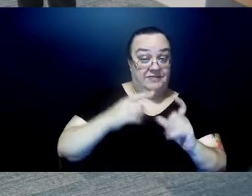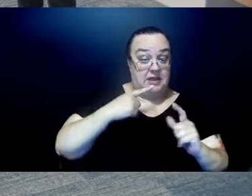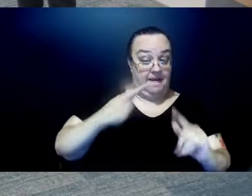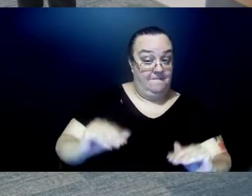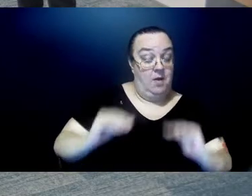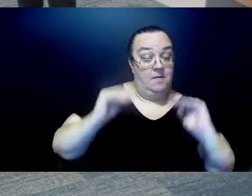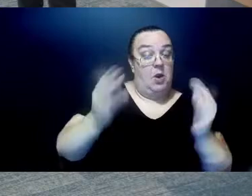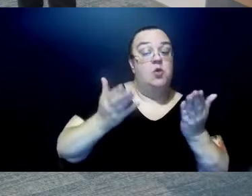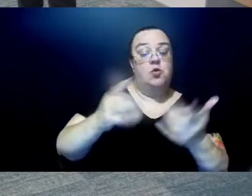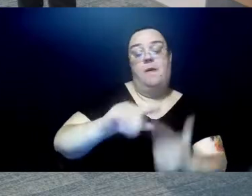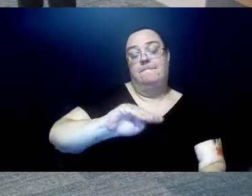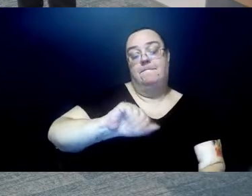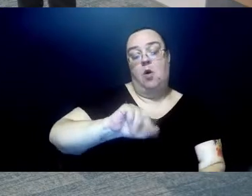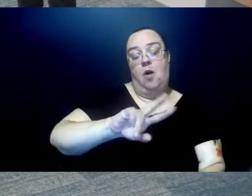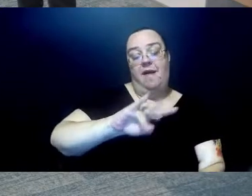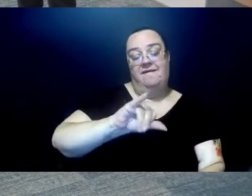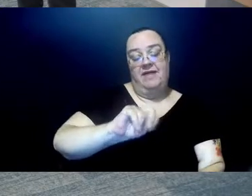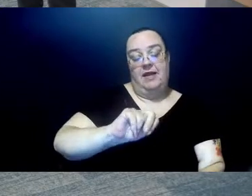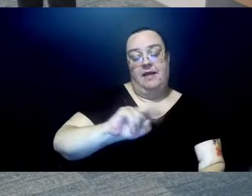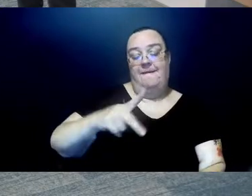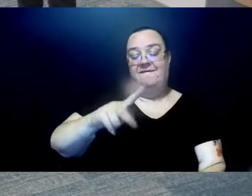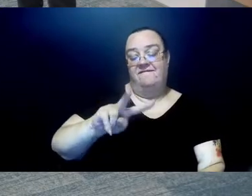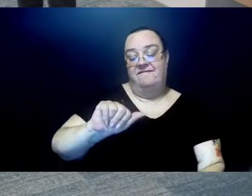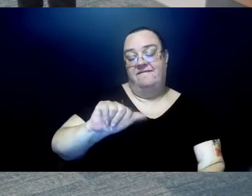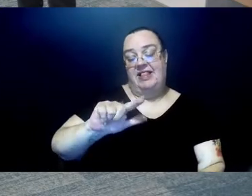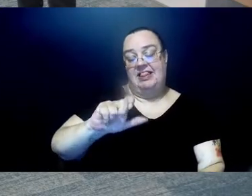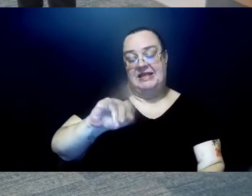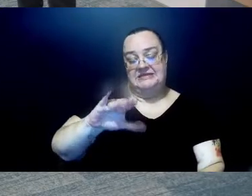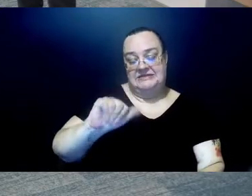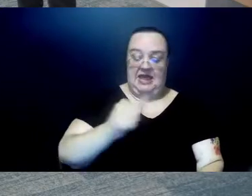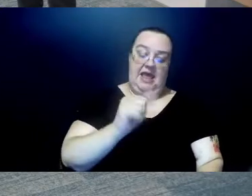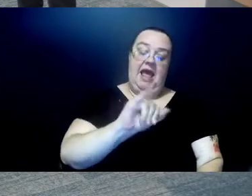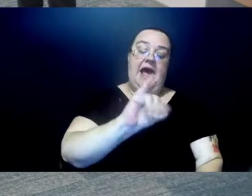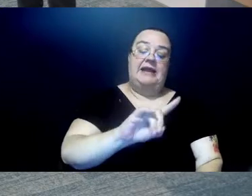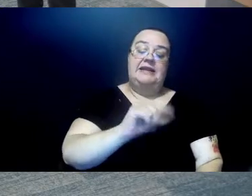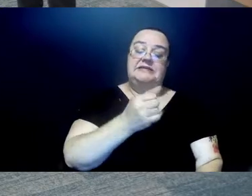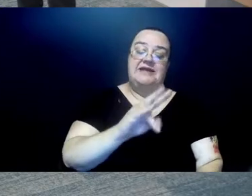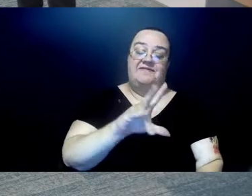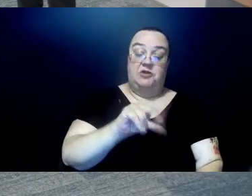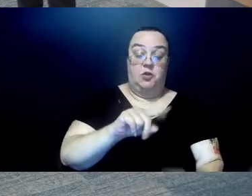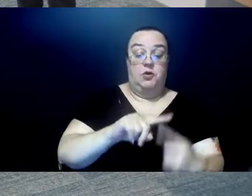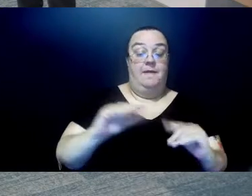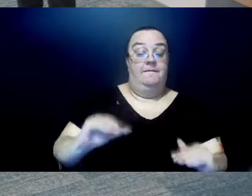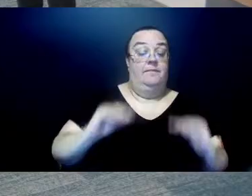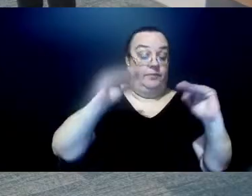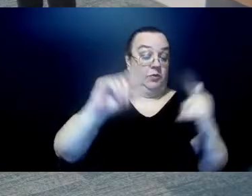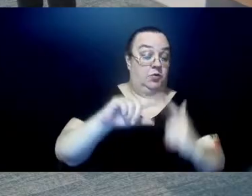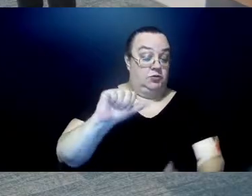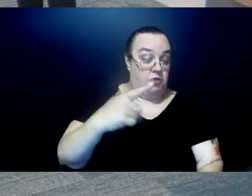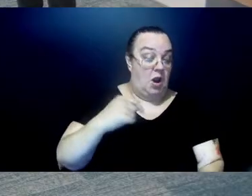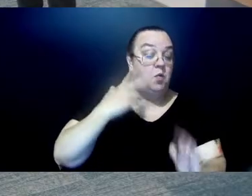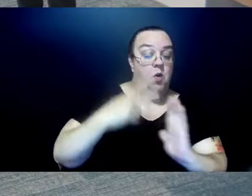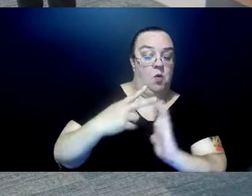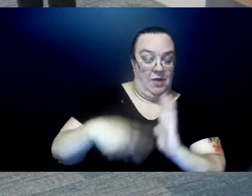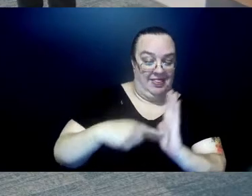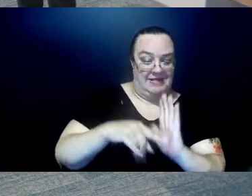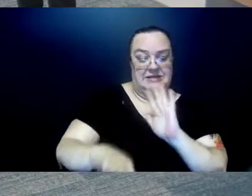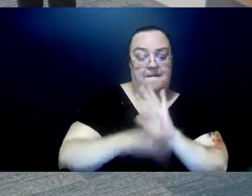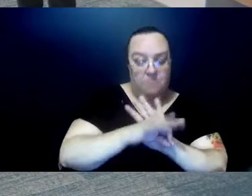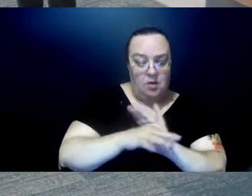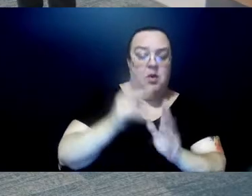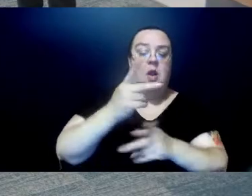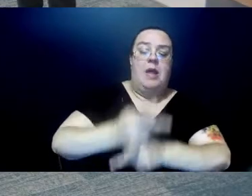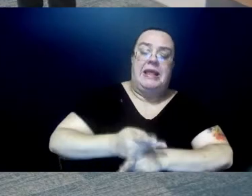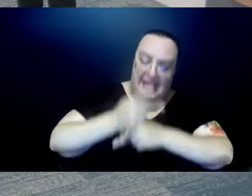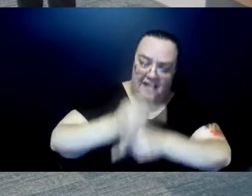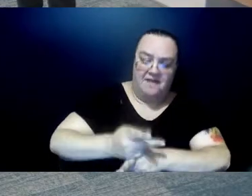Marvin Valencia, ID 1730, to the rank of sergeant. I will read, "This appointment will therefore carefully and diligently discharge